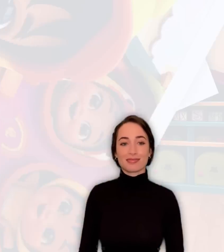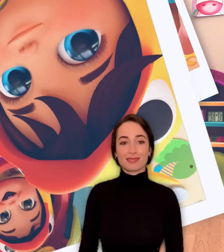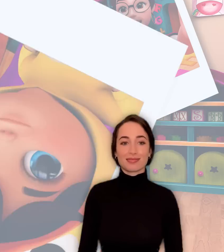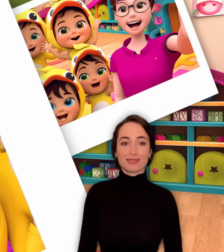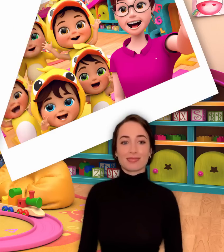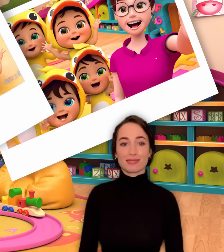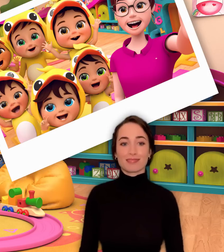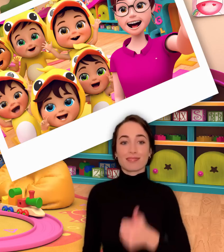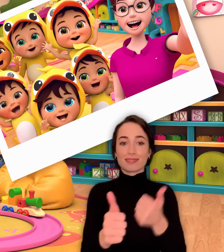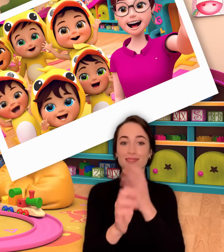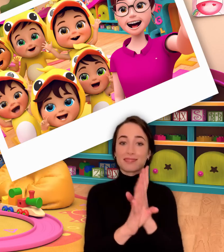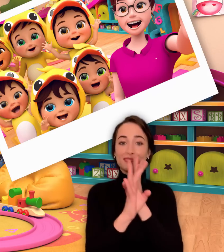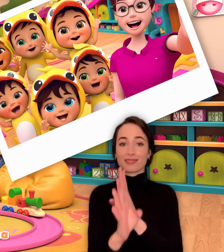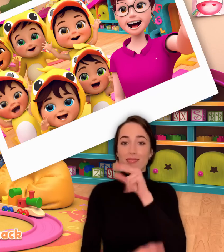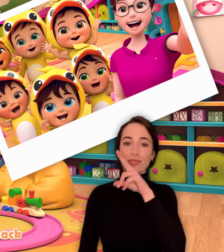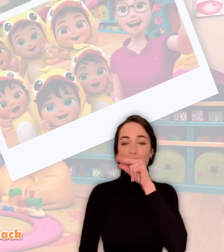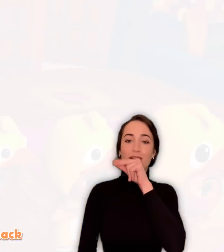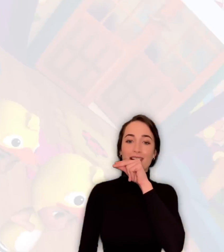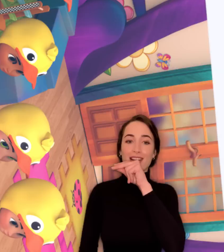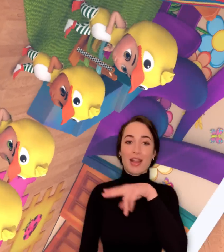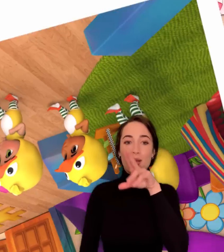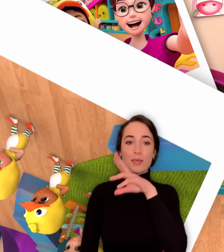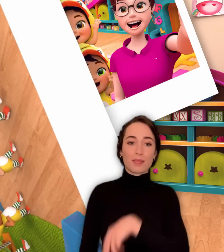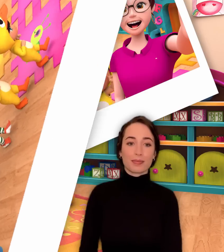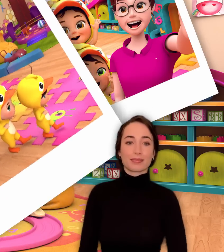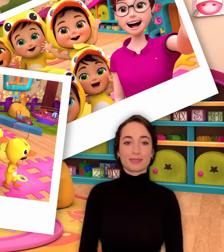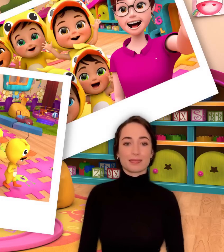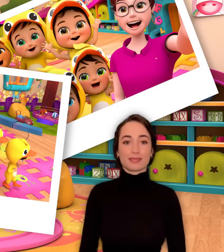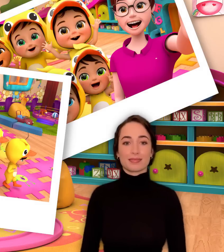quack he let the others with the quack quack